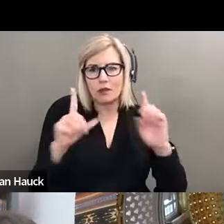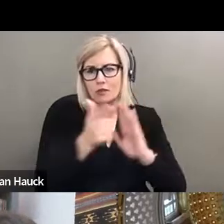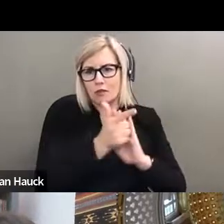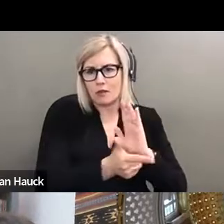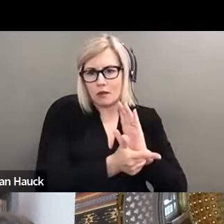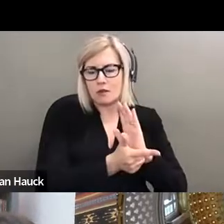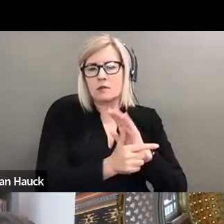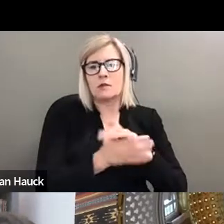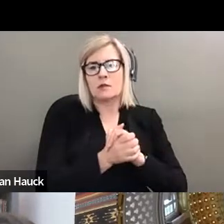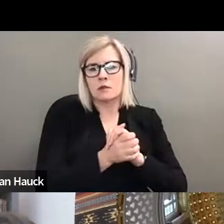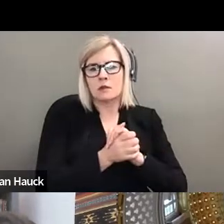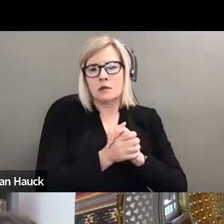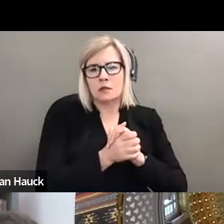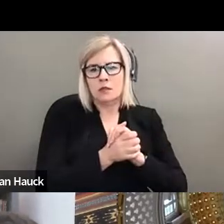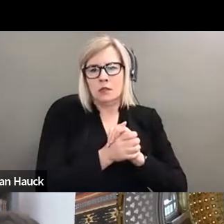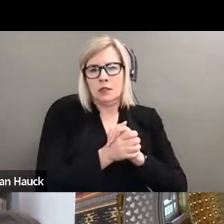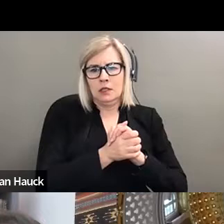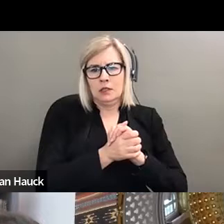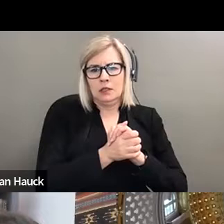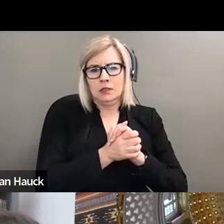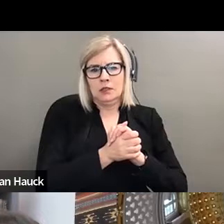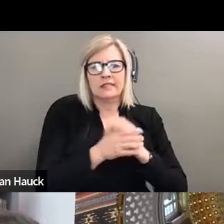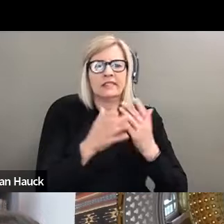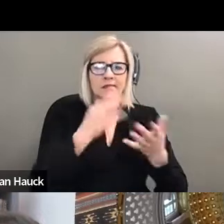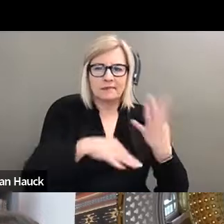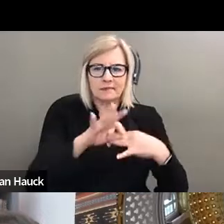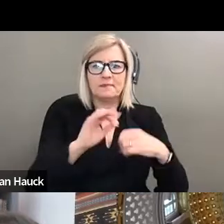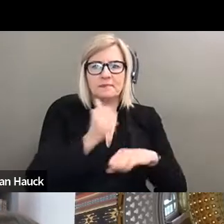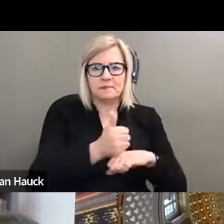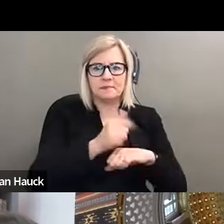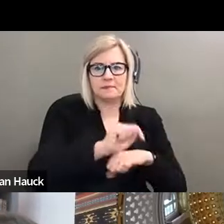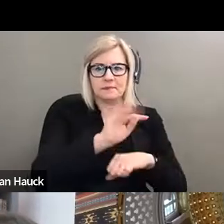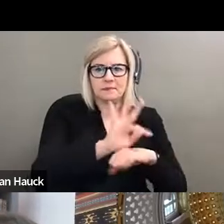So they opted to do a task force rather than,